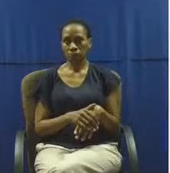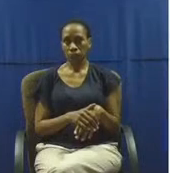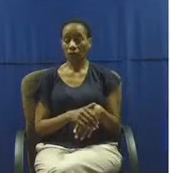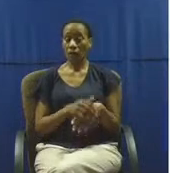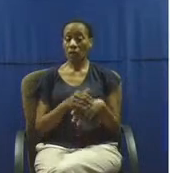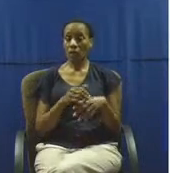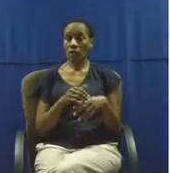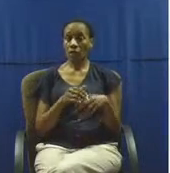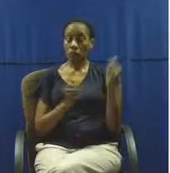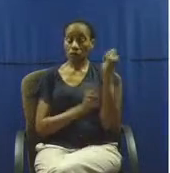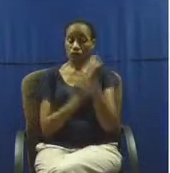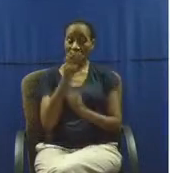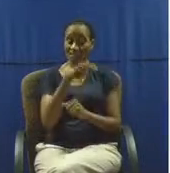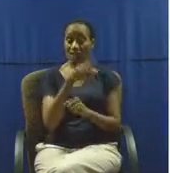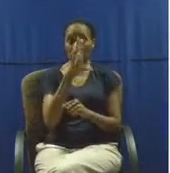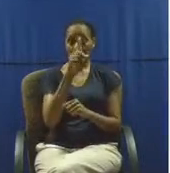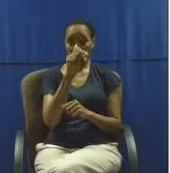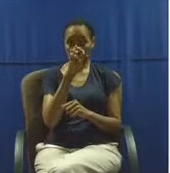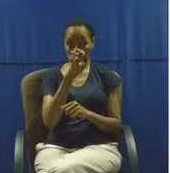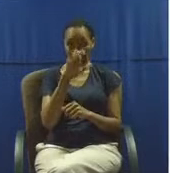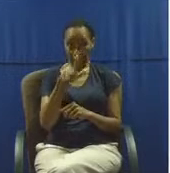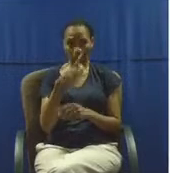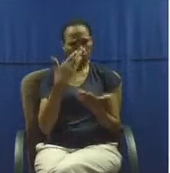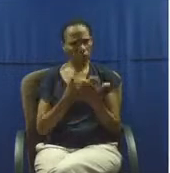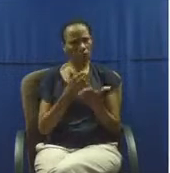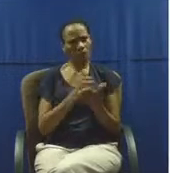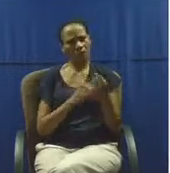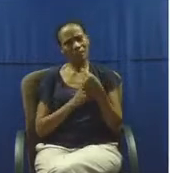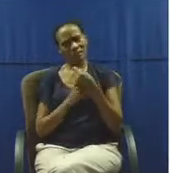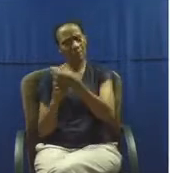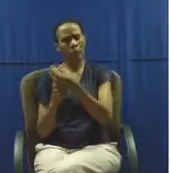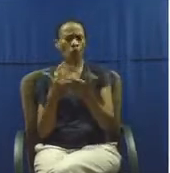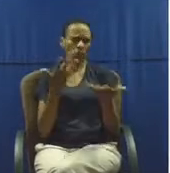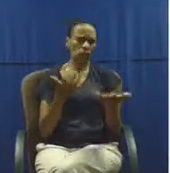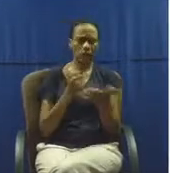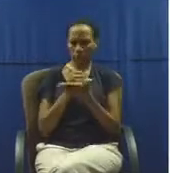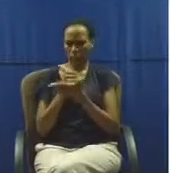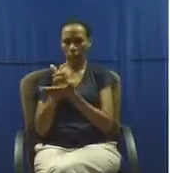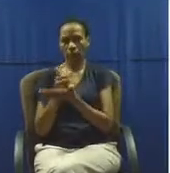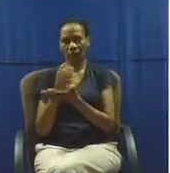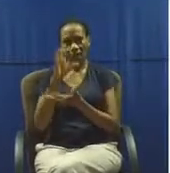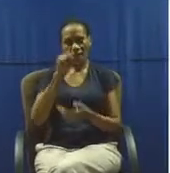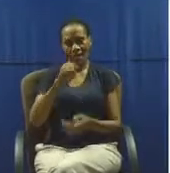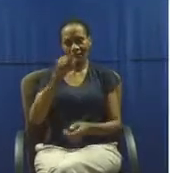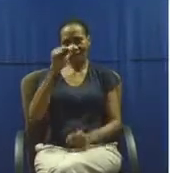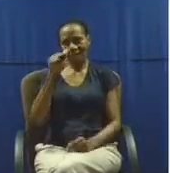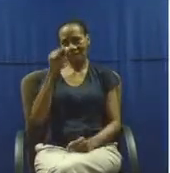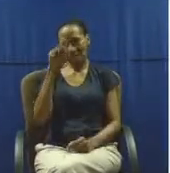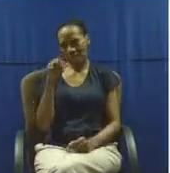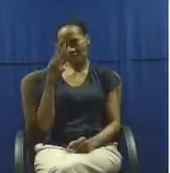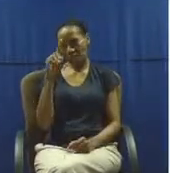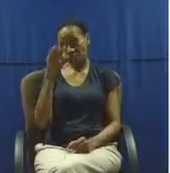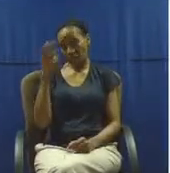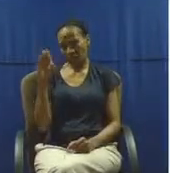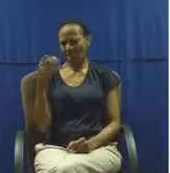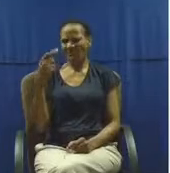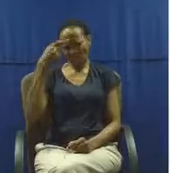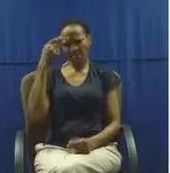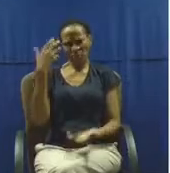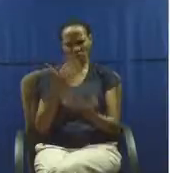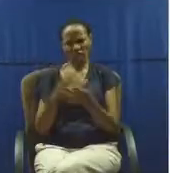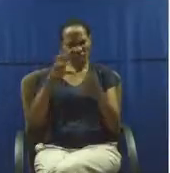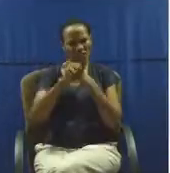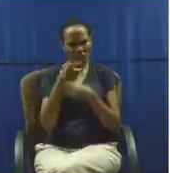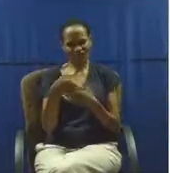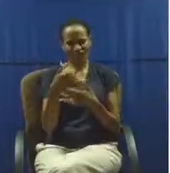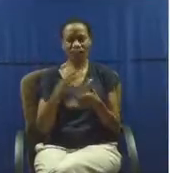keen pillar of our SANDF. So I think we can get there. Thank you very much, Honorable Speaker.